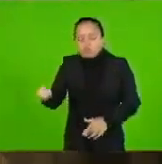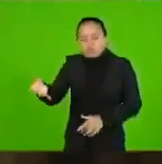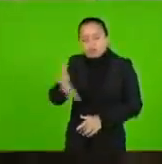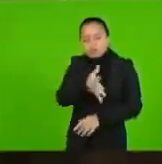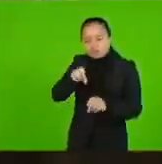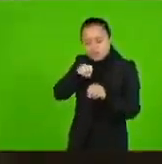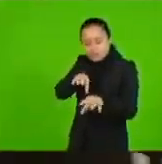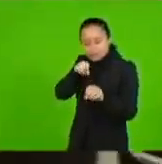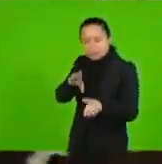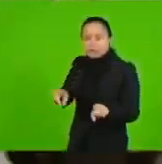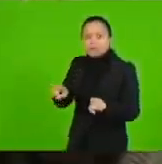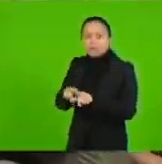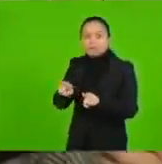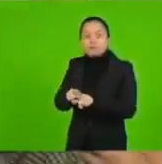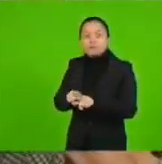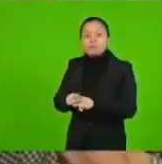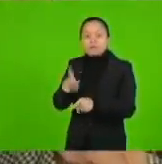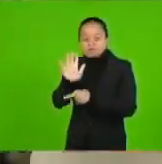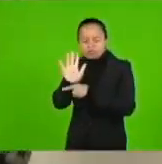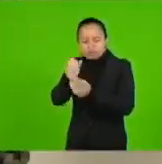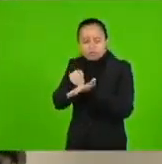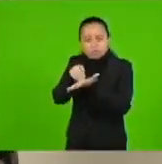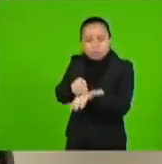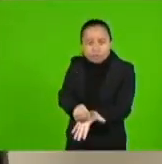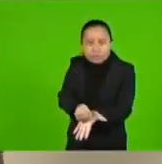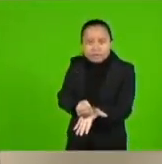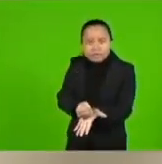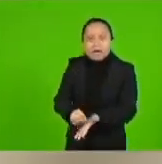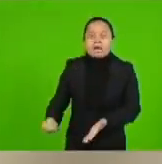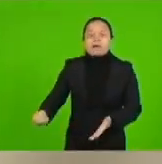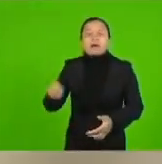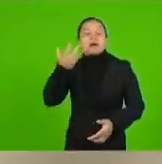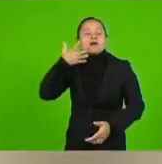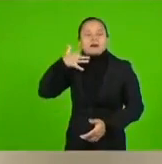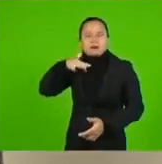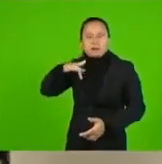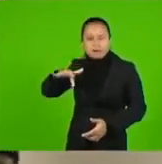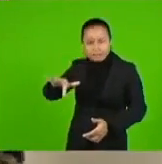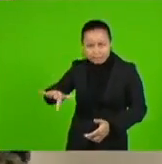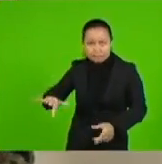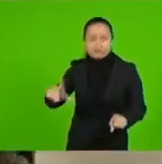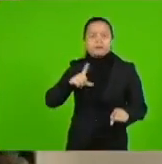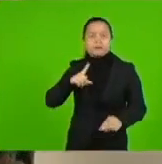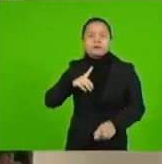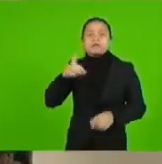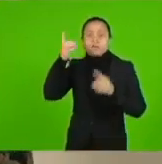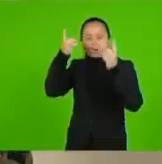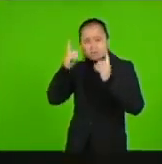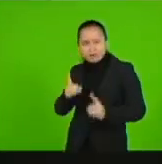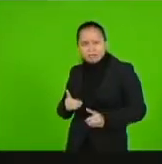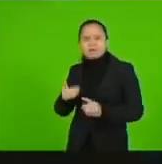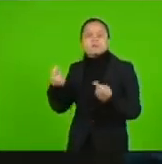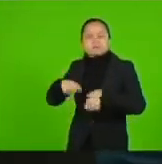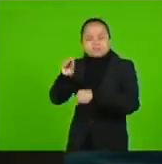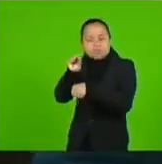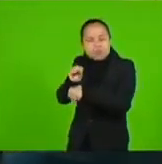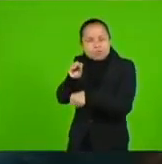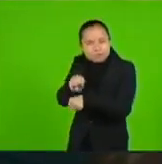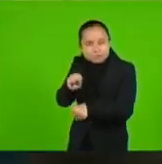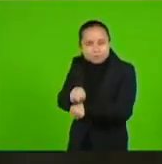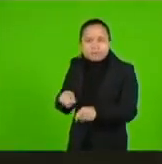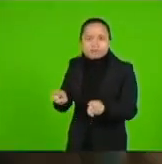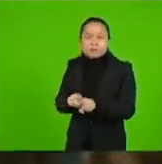there is a new institute that was created to take care of children with special